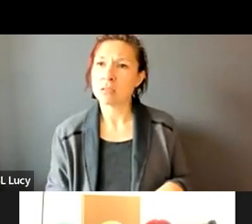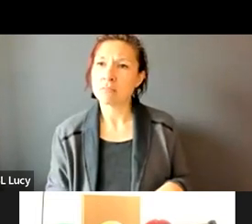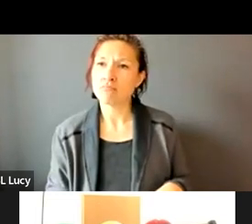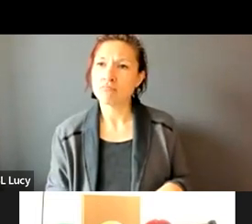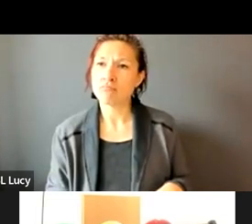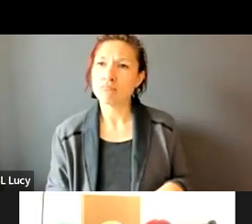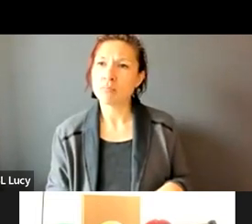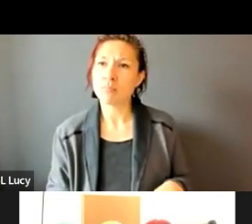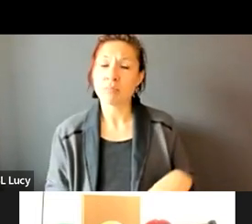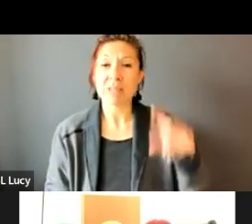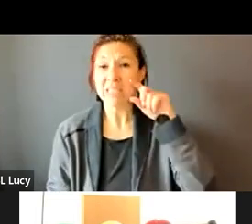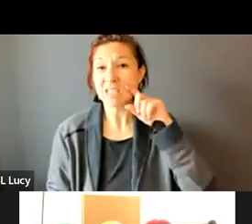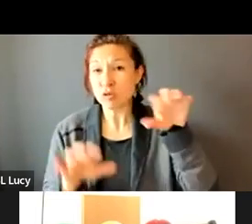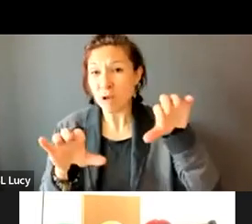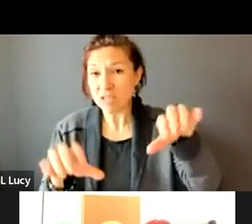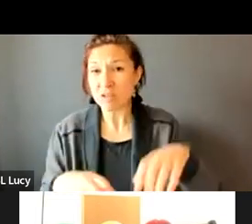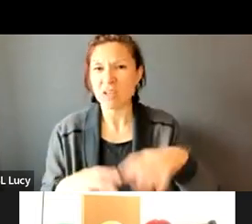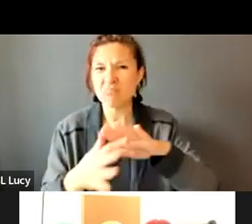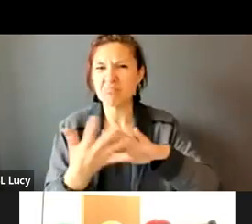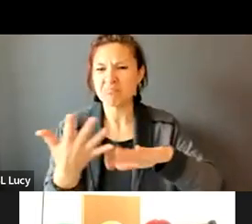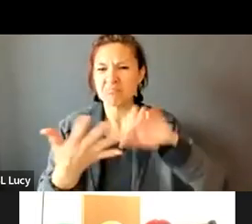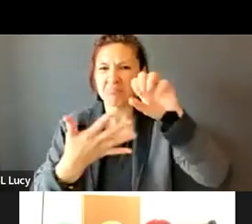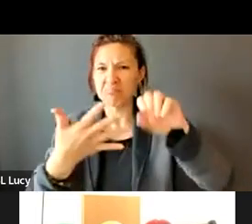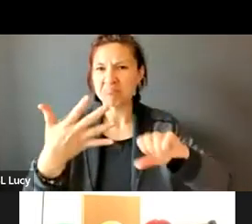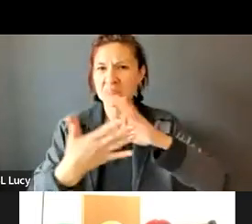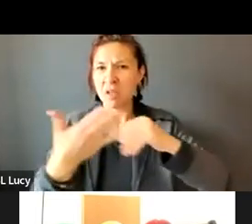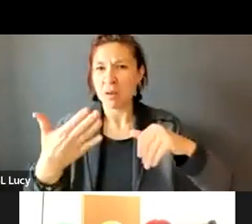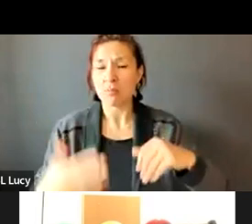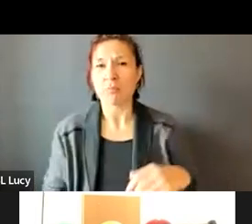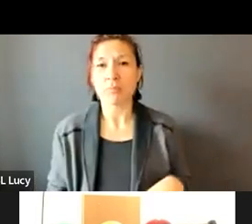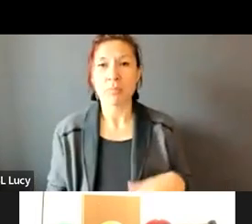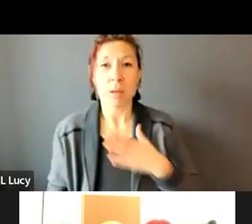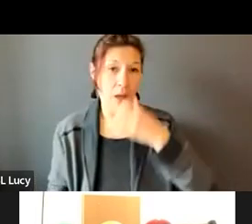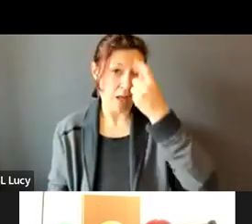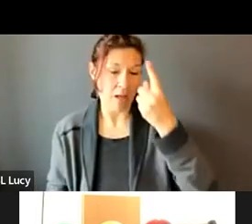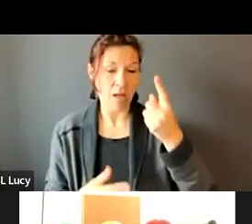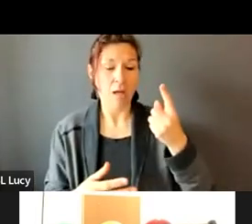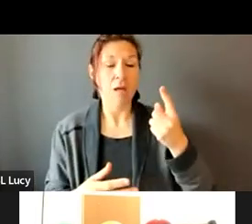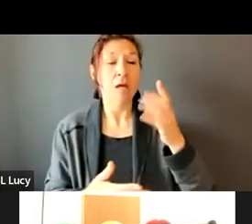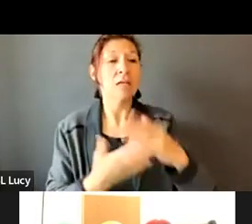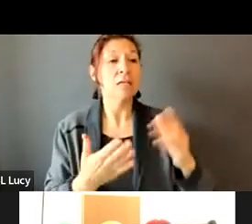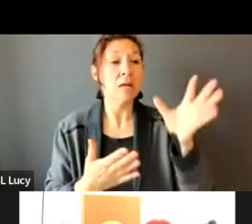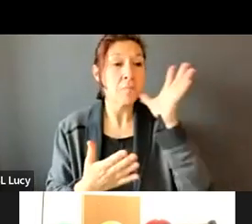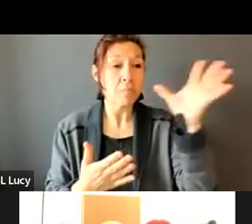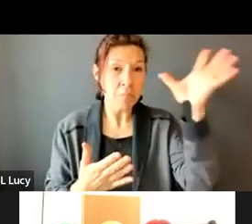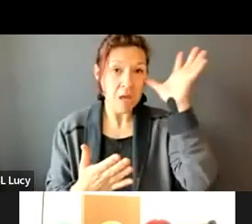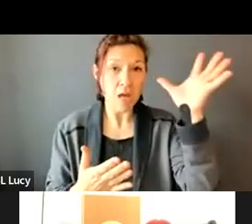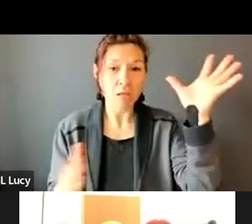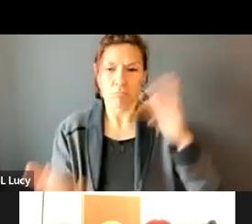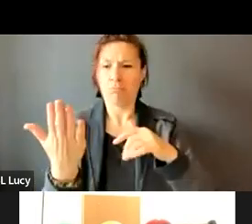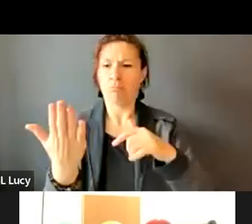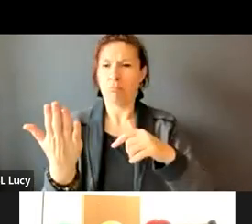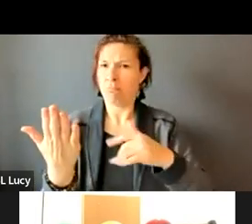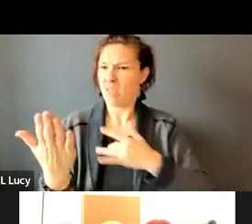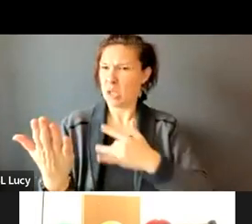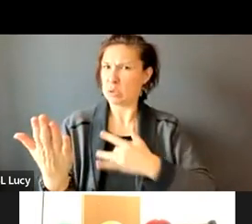few um my understanding is that there there were some parents who um were concerned about